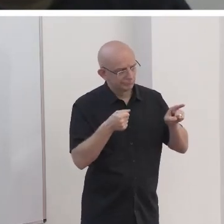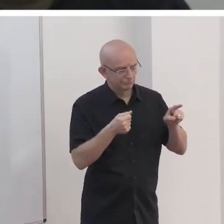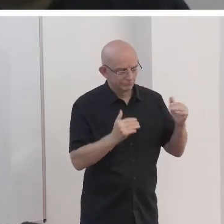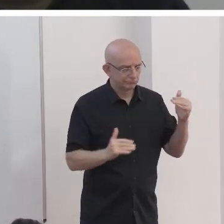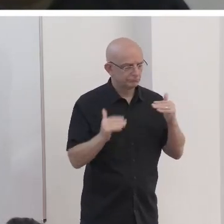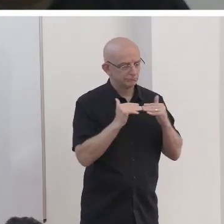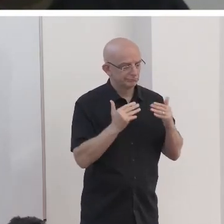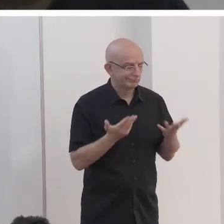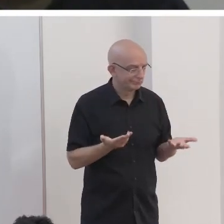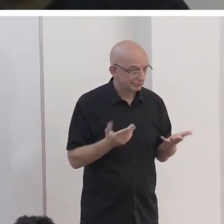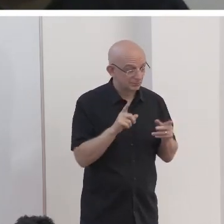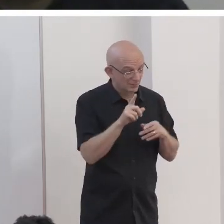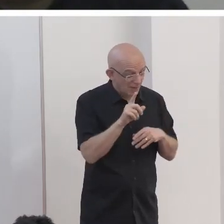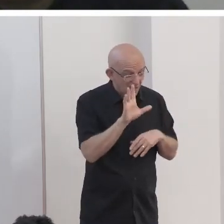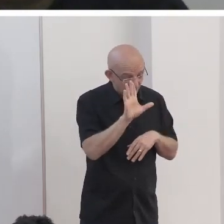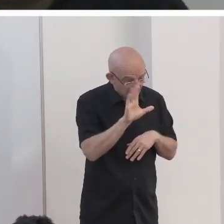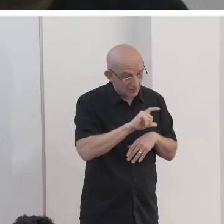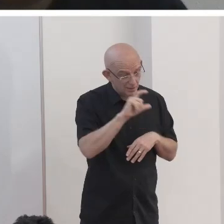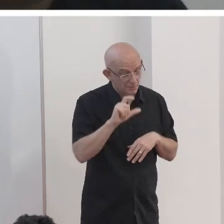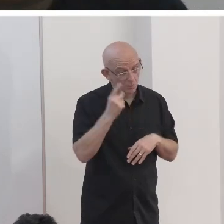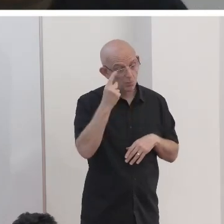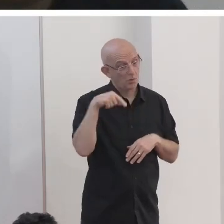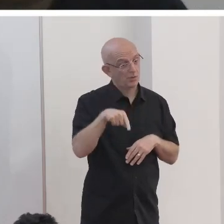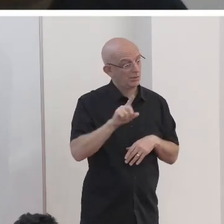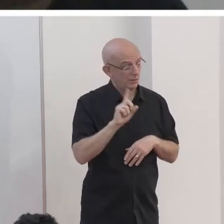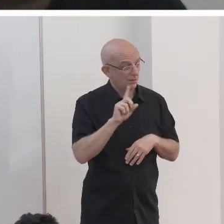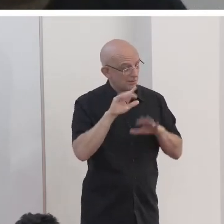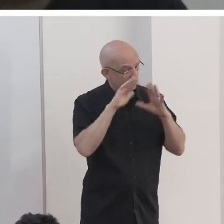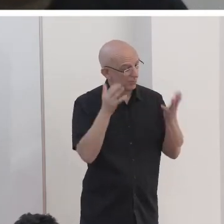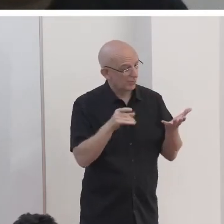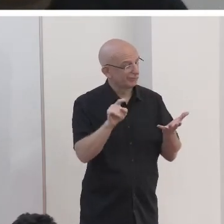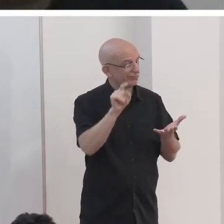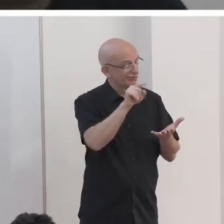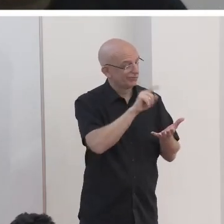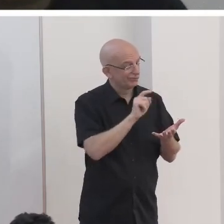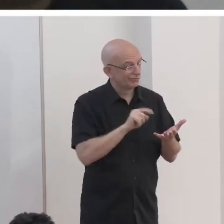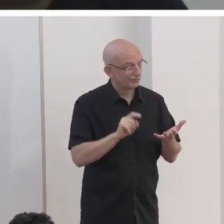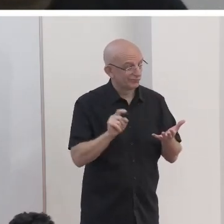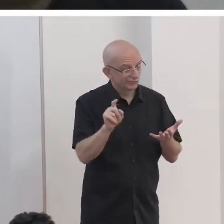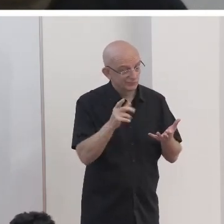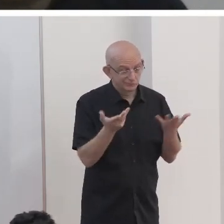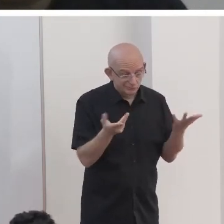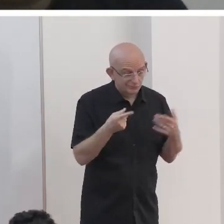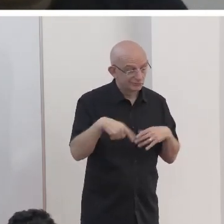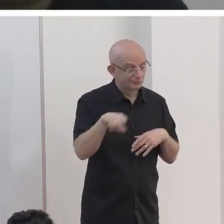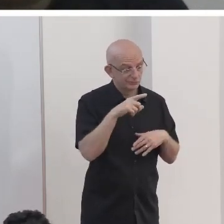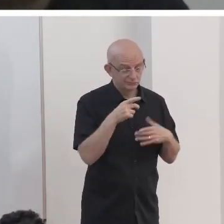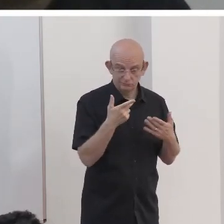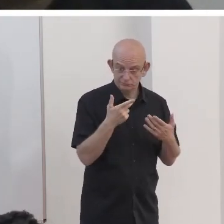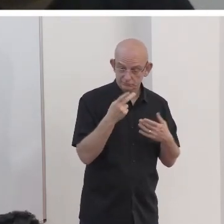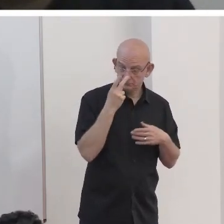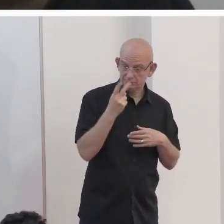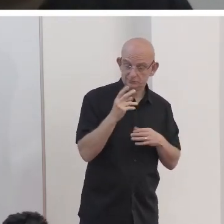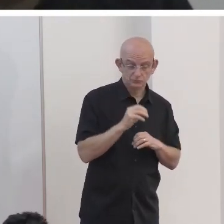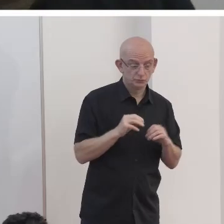Even who are those who are unable to able to see, able to do all work, able to perform